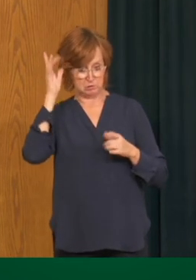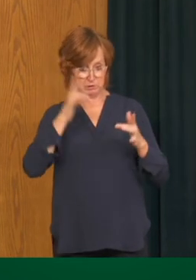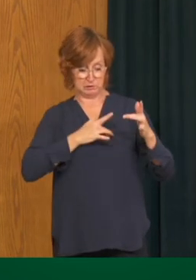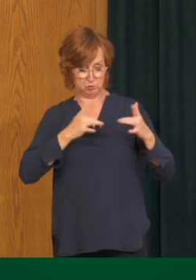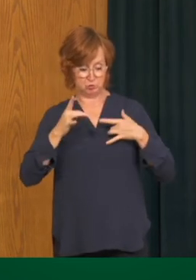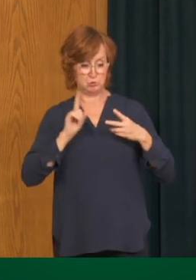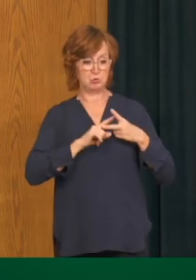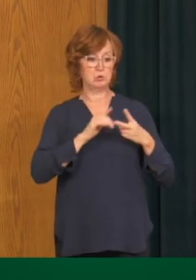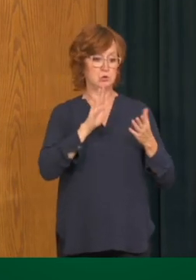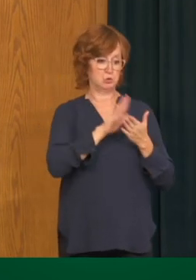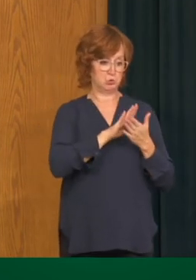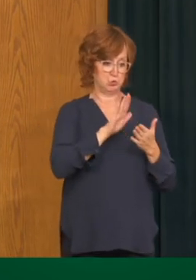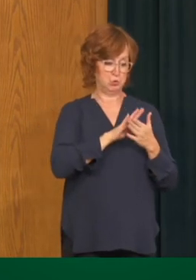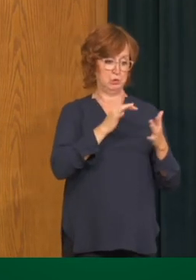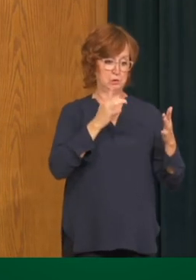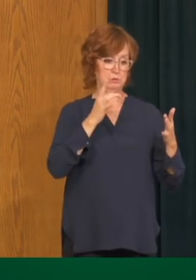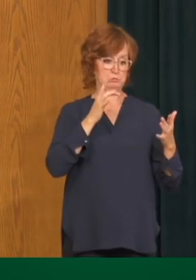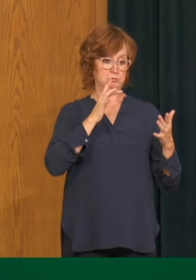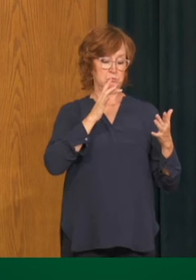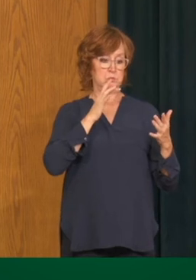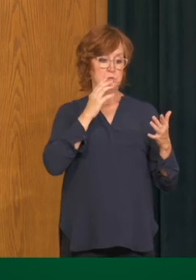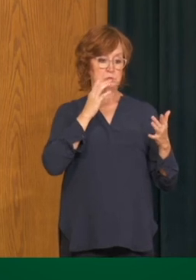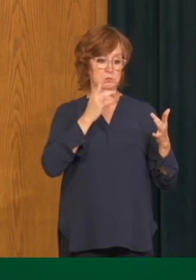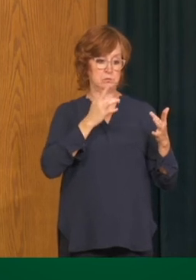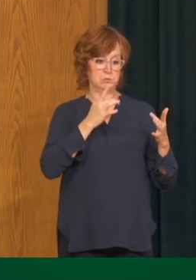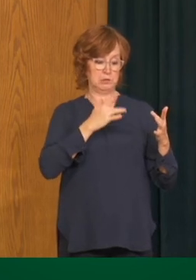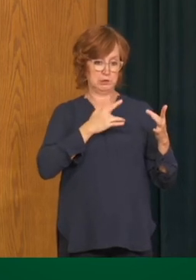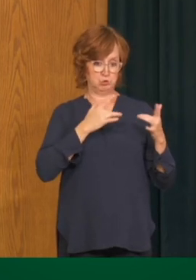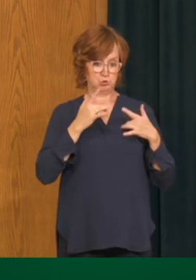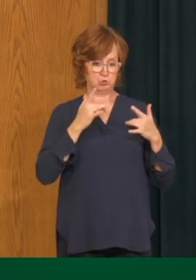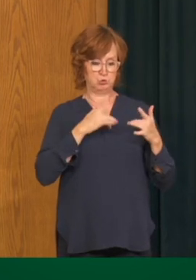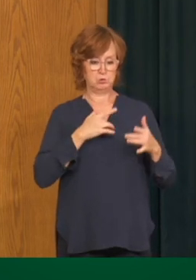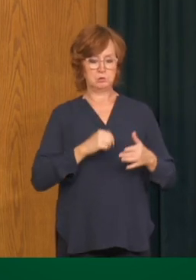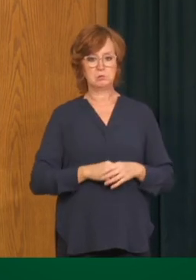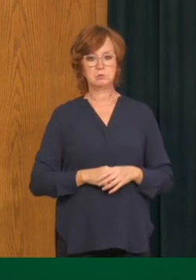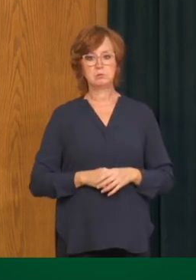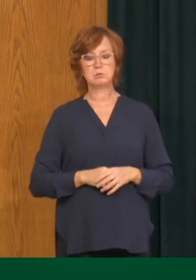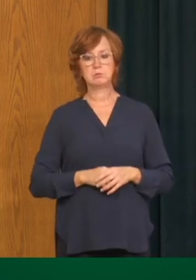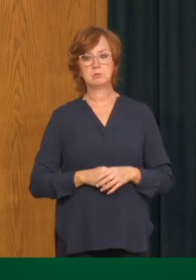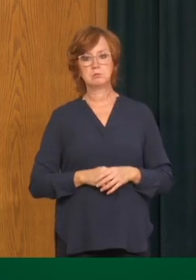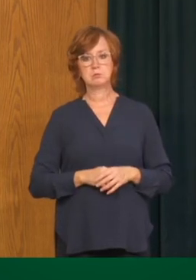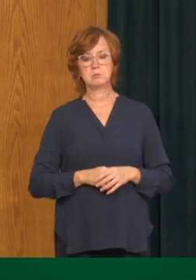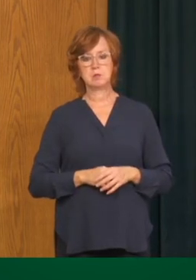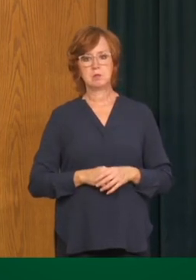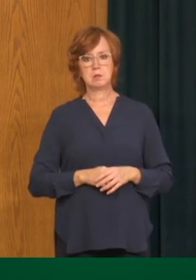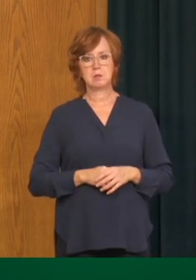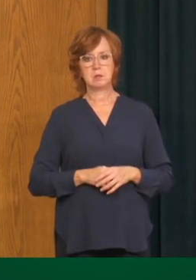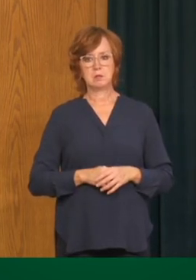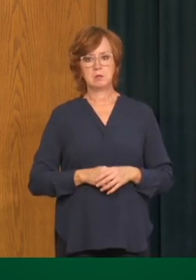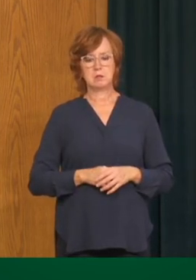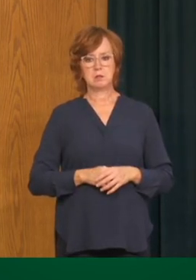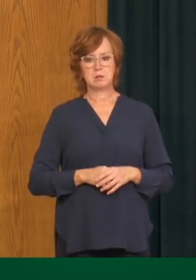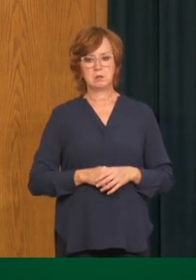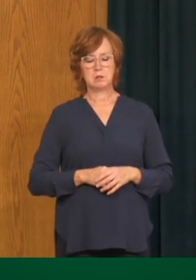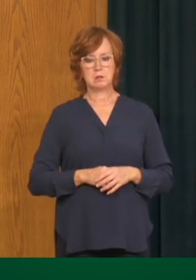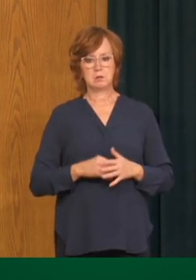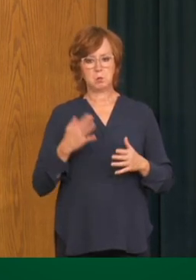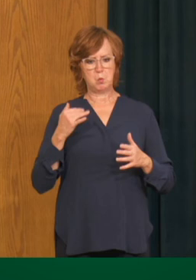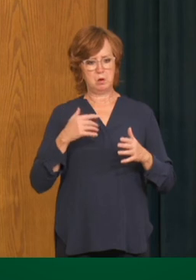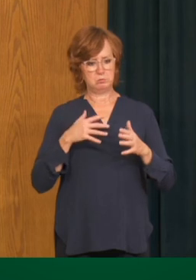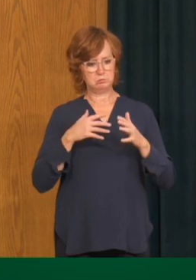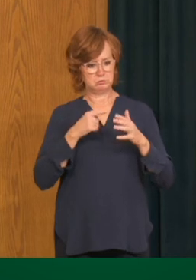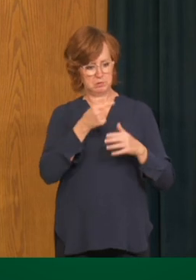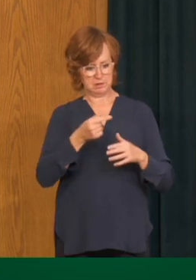government making decisions about resources and testing based on or influenced by public pressure from schools and parents? Aren't these